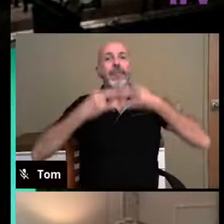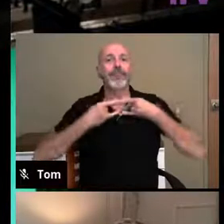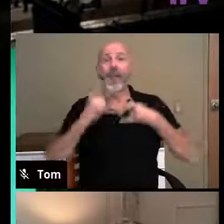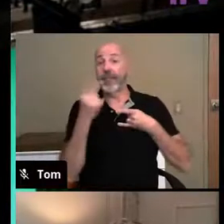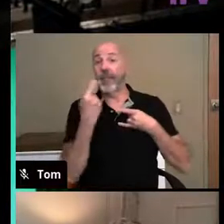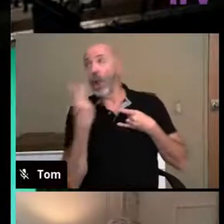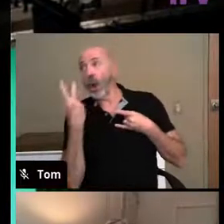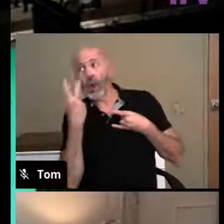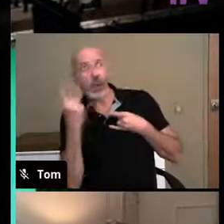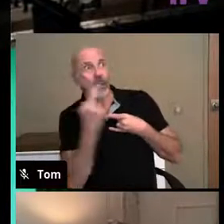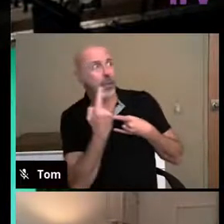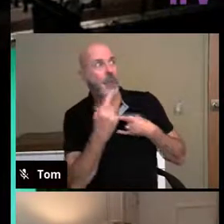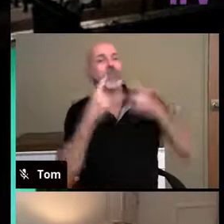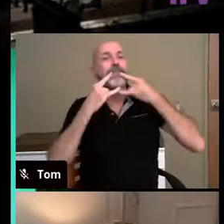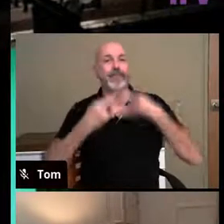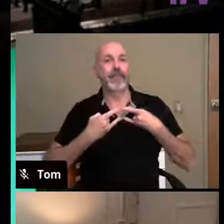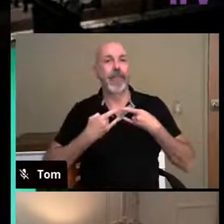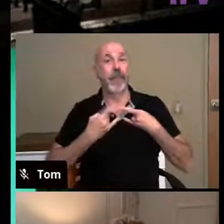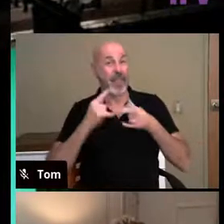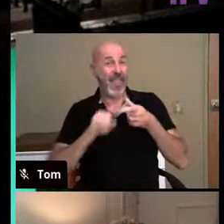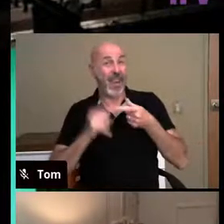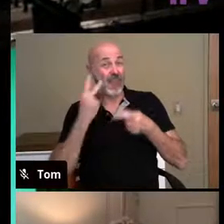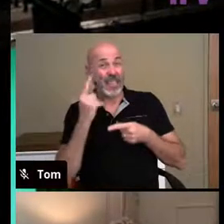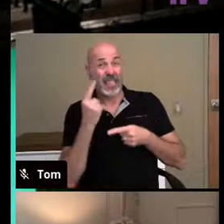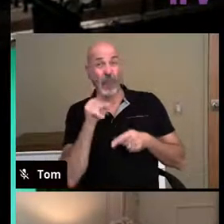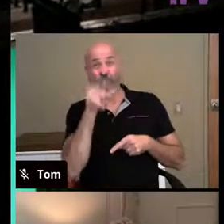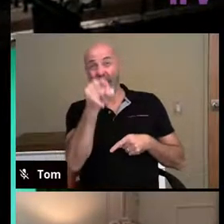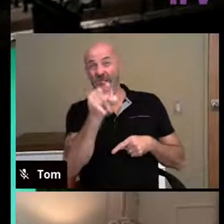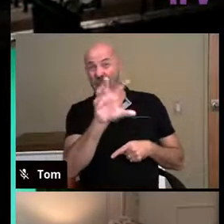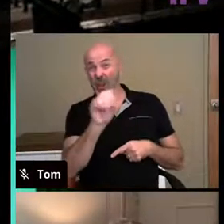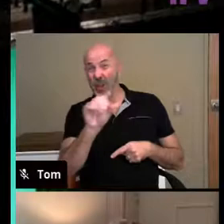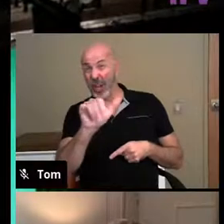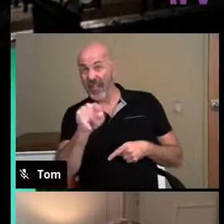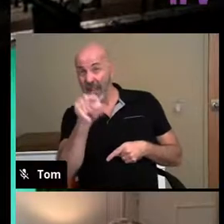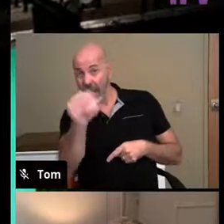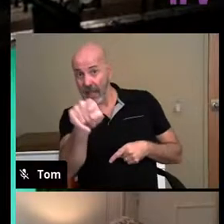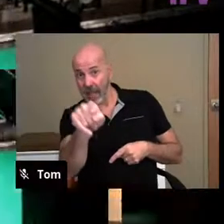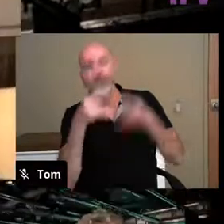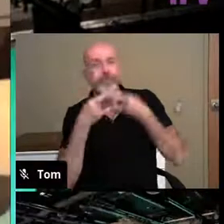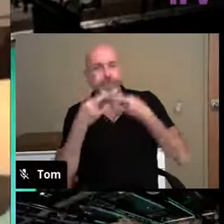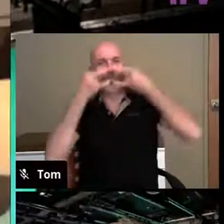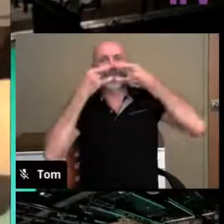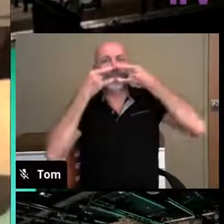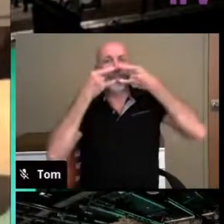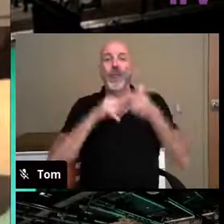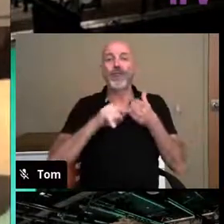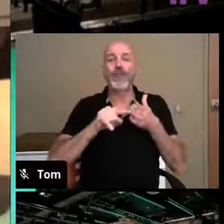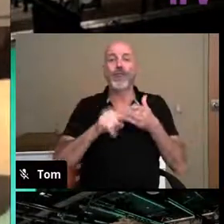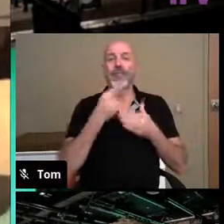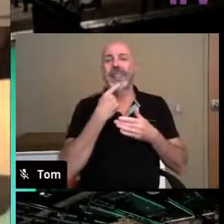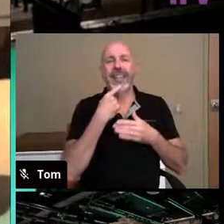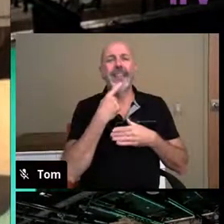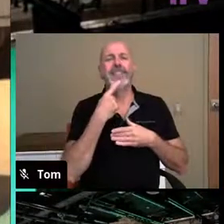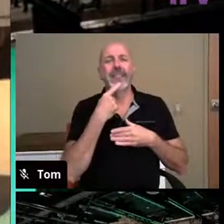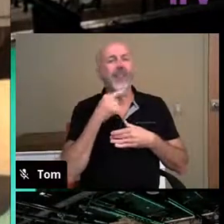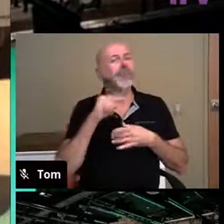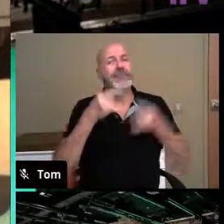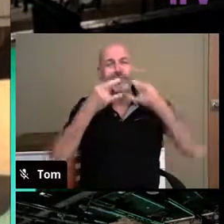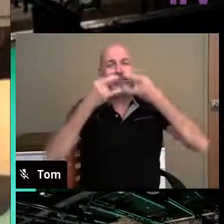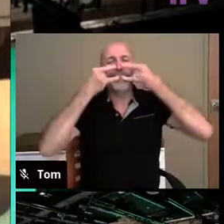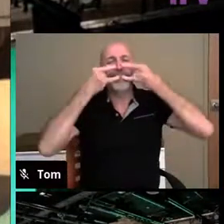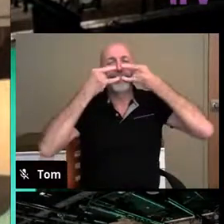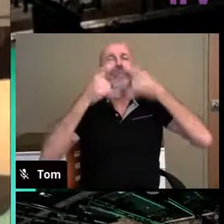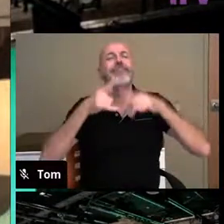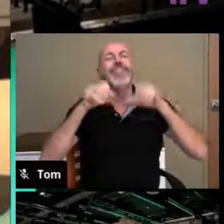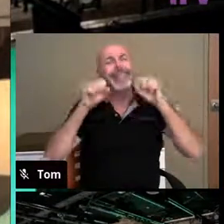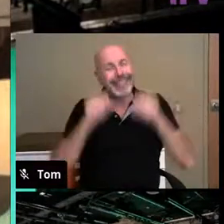see anyone. But even if someone's 30, 40 feet away, I put it up. Research shows that you're totally fine with wearing masks, and you're able